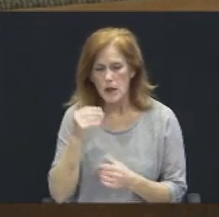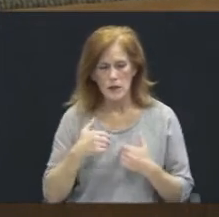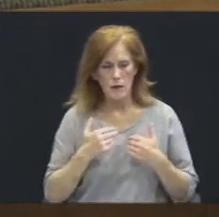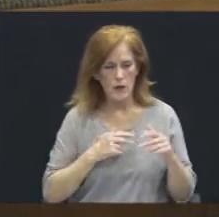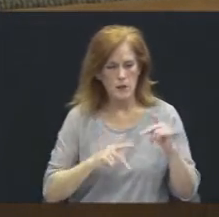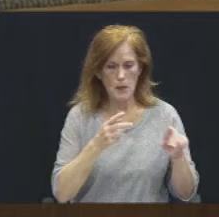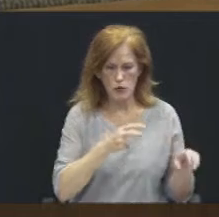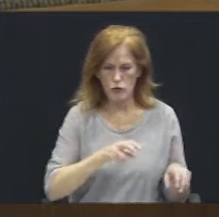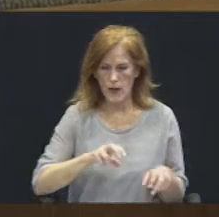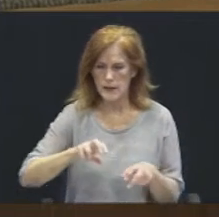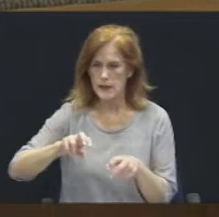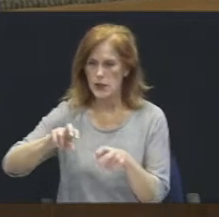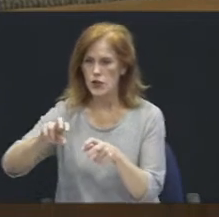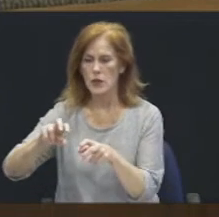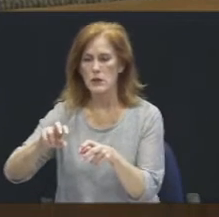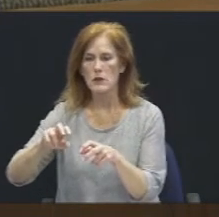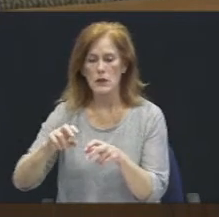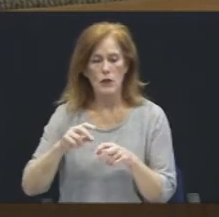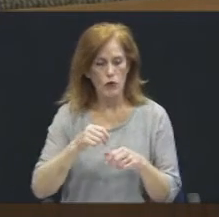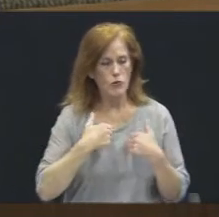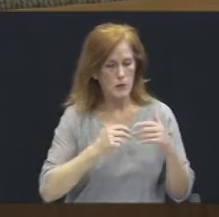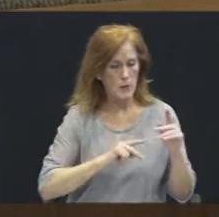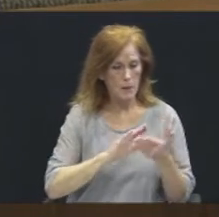youth who are entering adulthood.